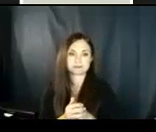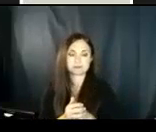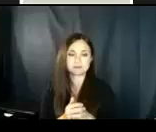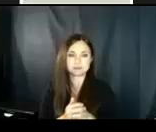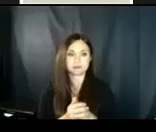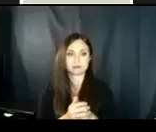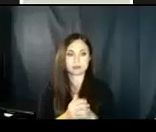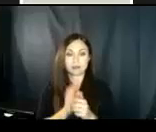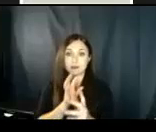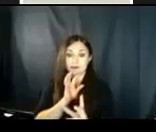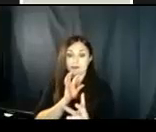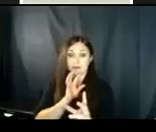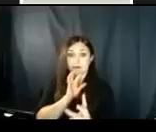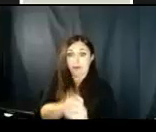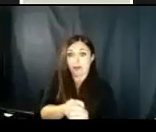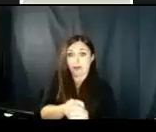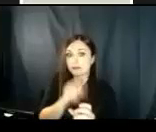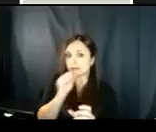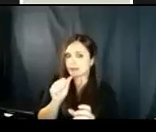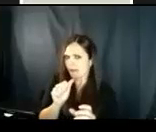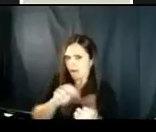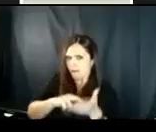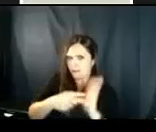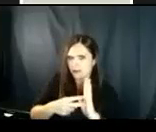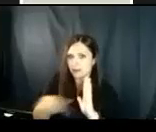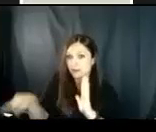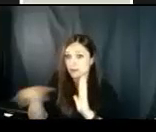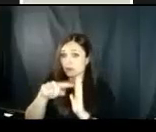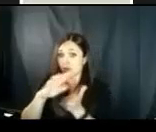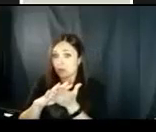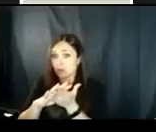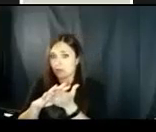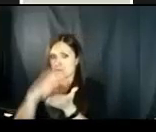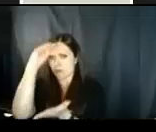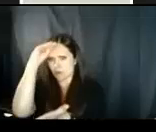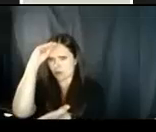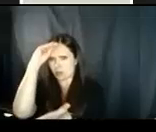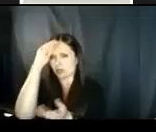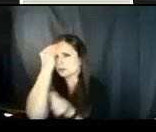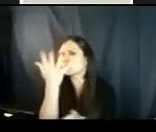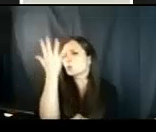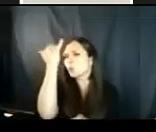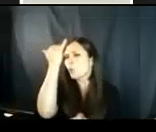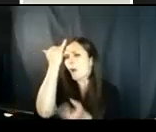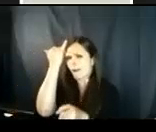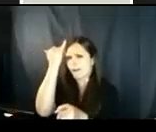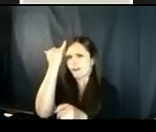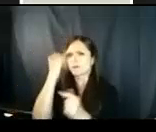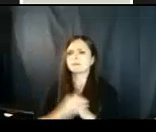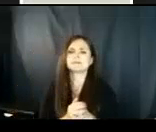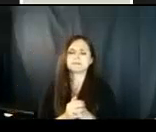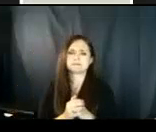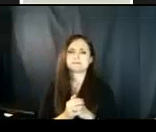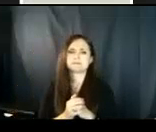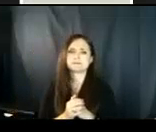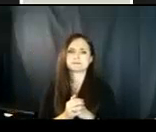Engagement does not mean that your students are learning, okay? And I'm going to tell you why I say this. One of the